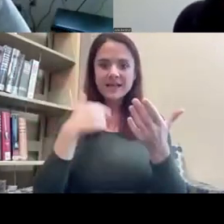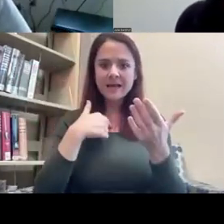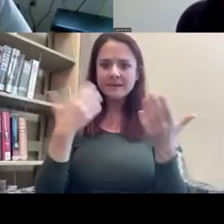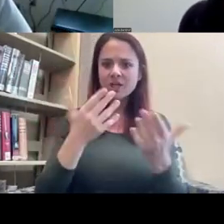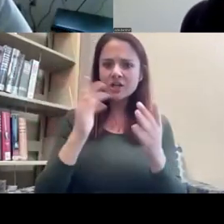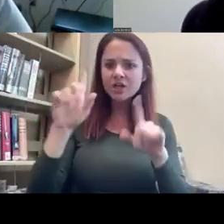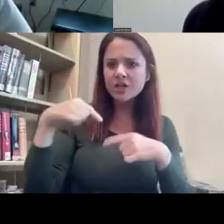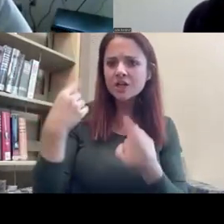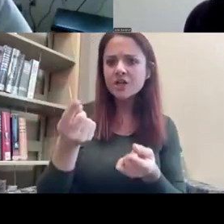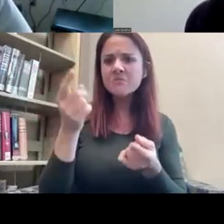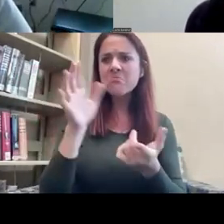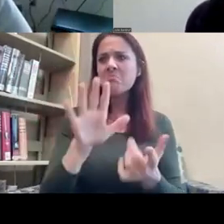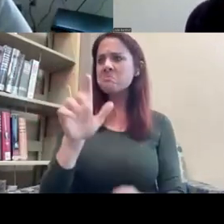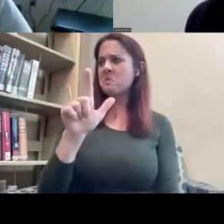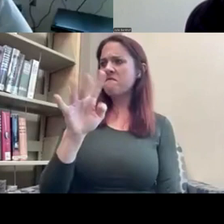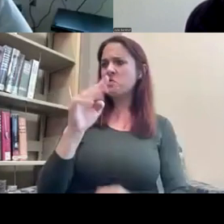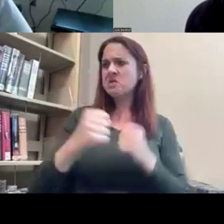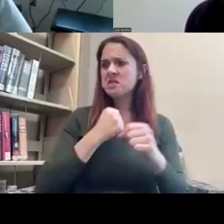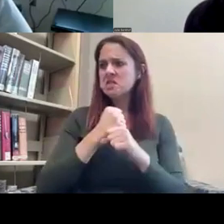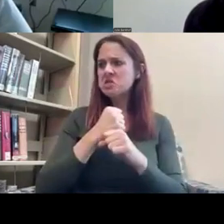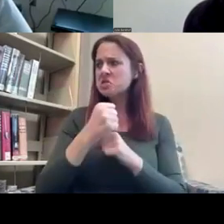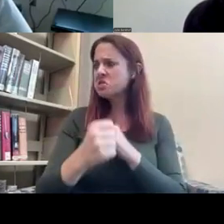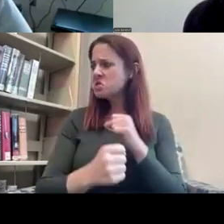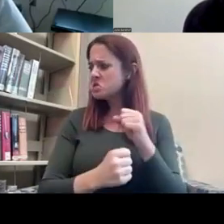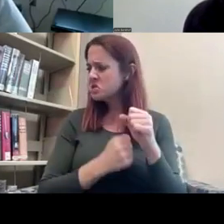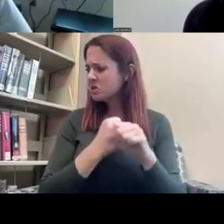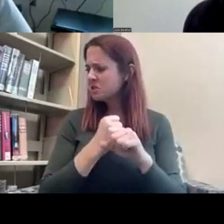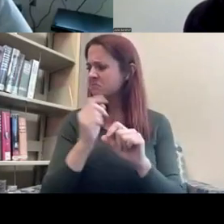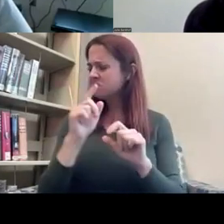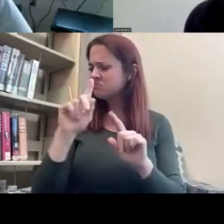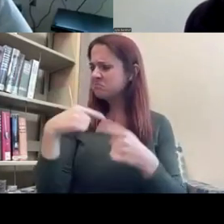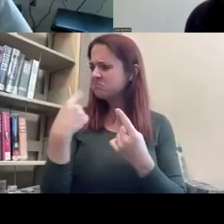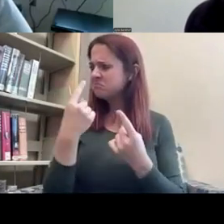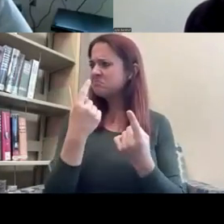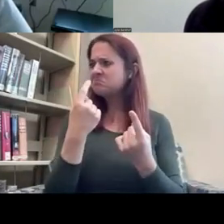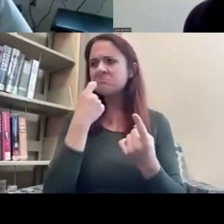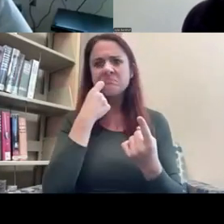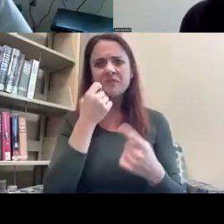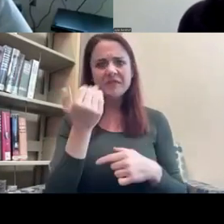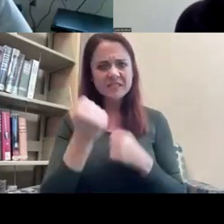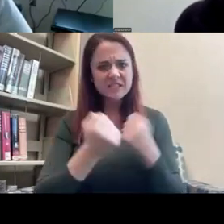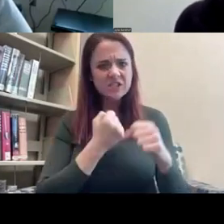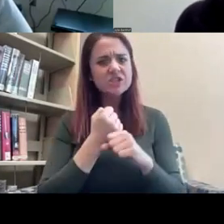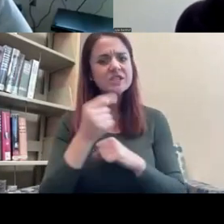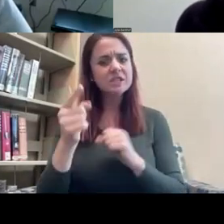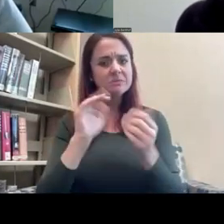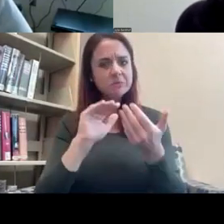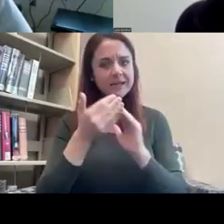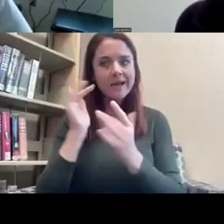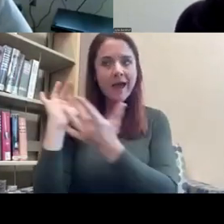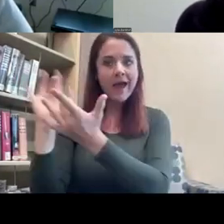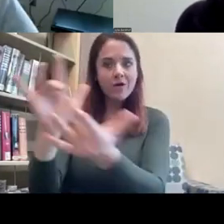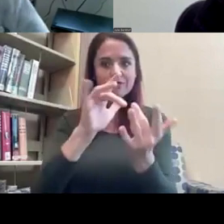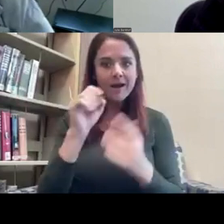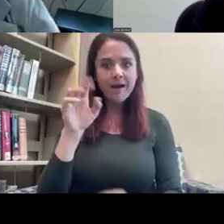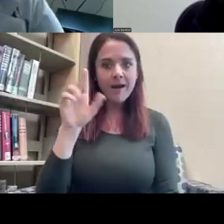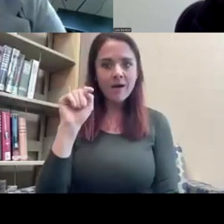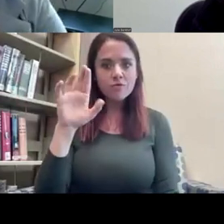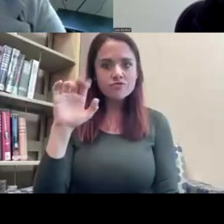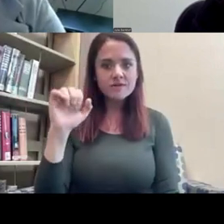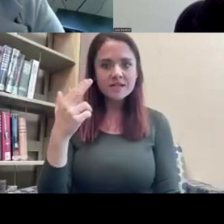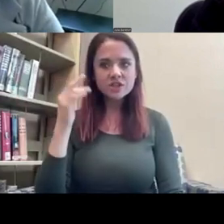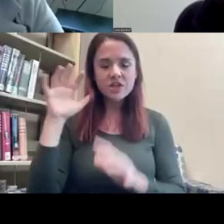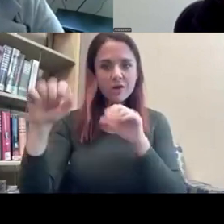about 24 years. I've spent about the last 15 in community outreach services. I do not